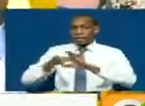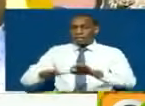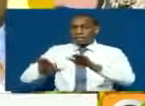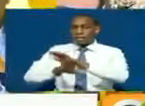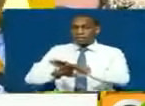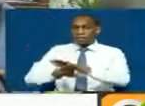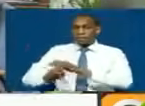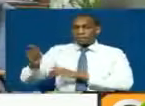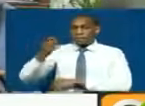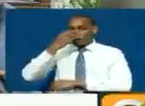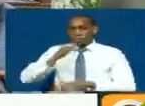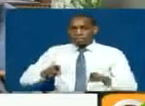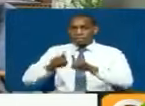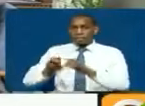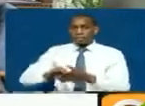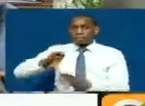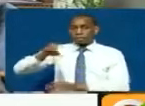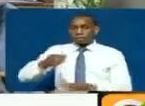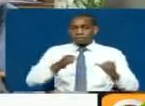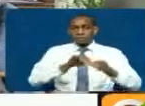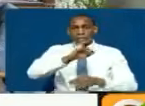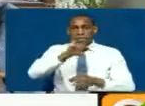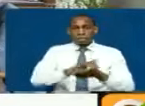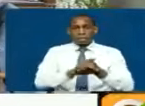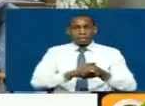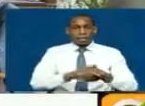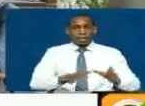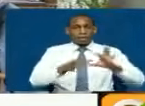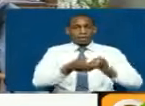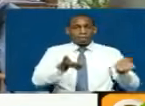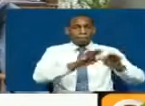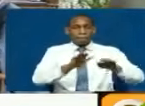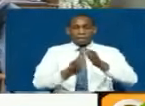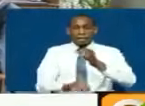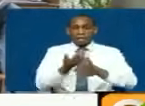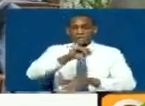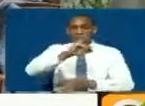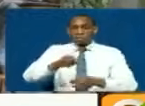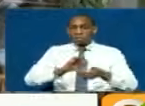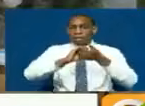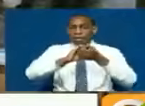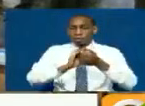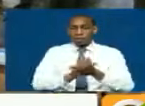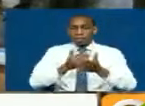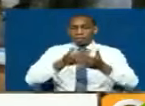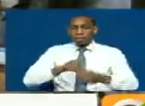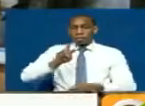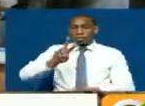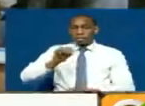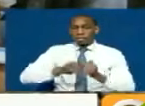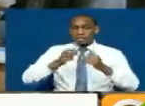Deputy President William Ruto, just like constituent parties in the Jubilee coalition, were folded up to form the Jubilee Party in the run-up to